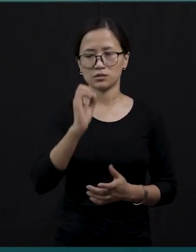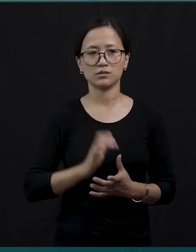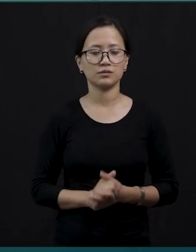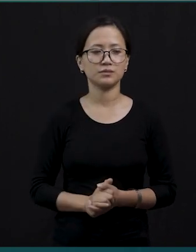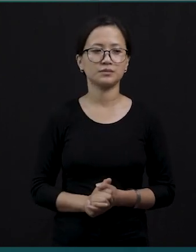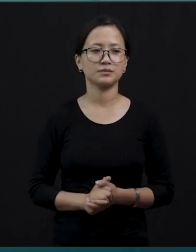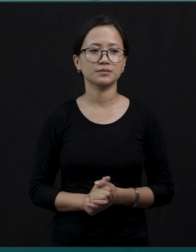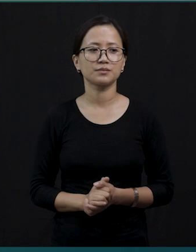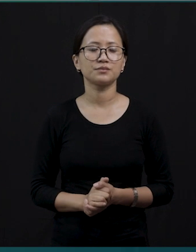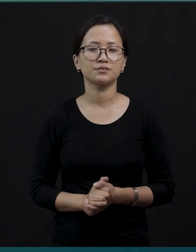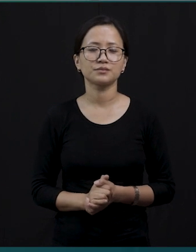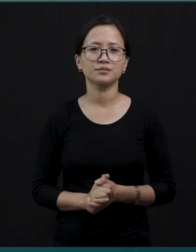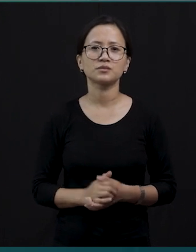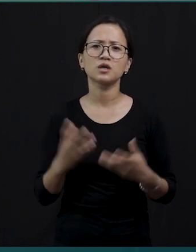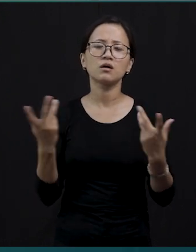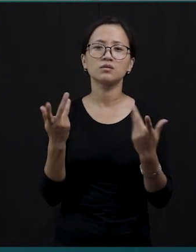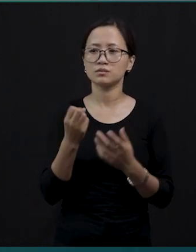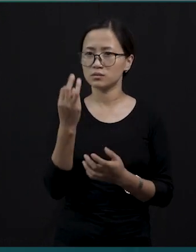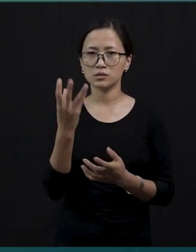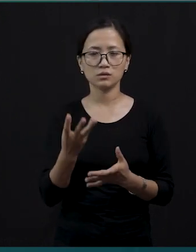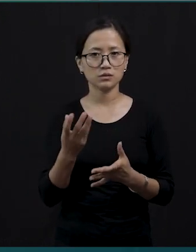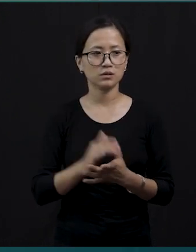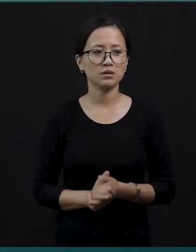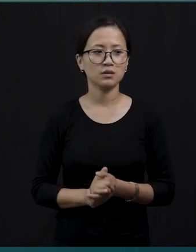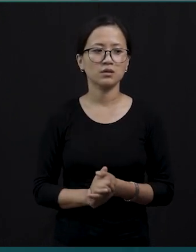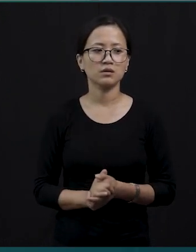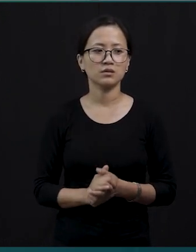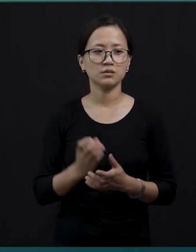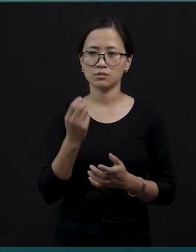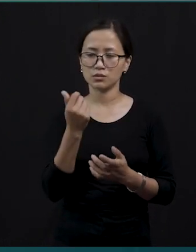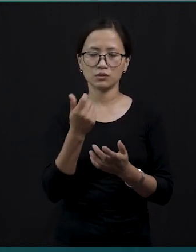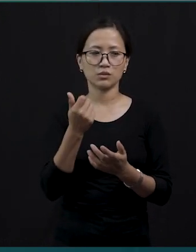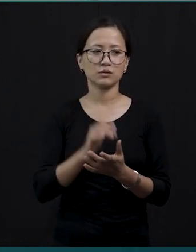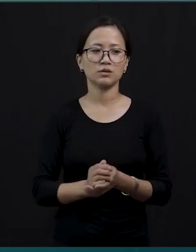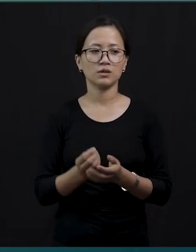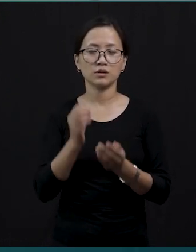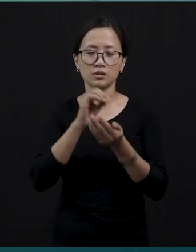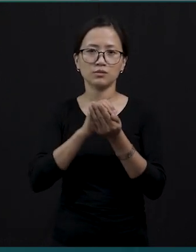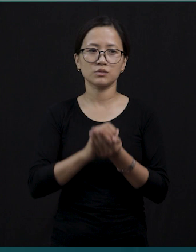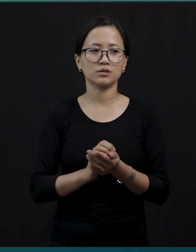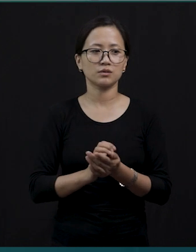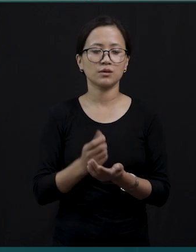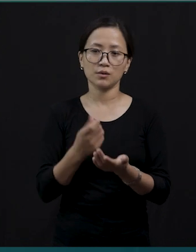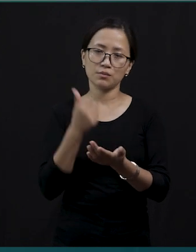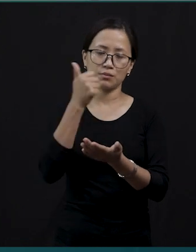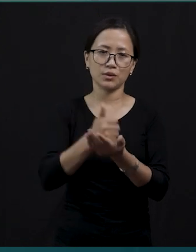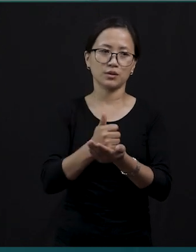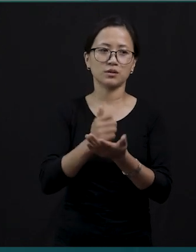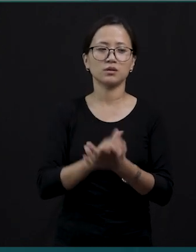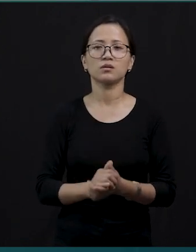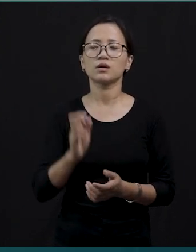get 0. Right? So how much? The total money that was left in the bank, children? It